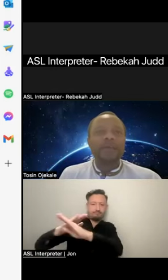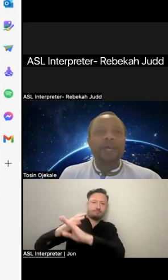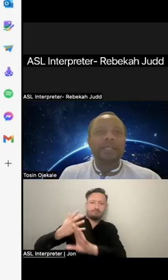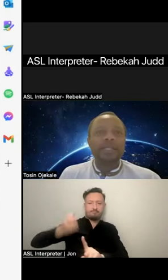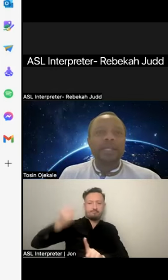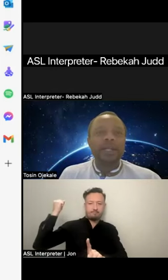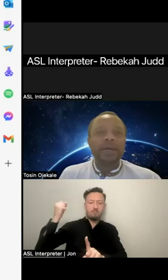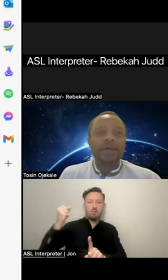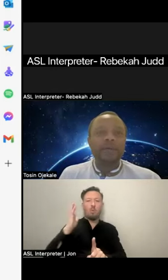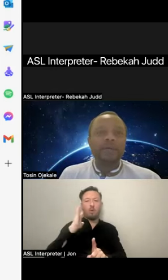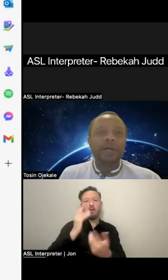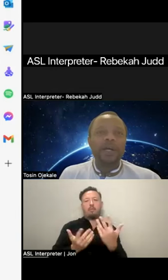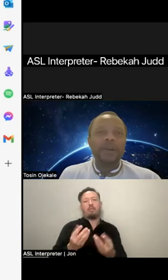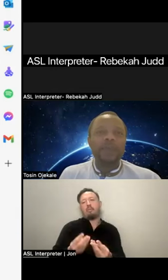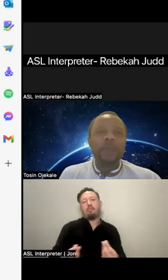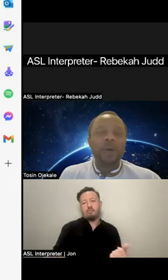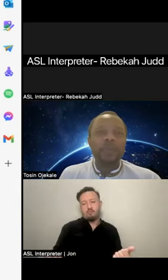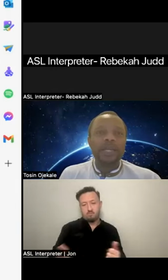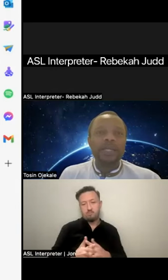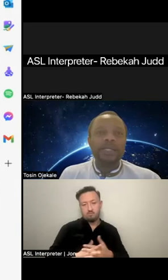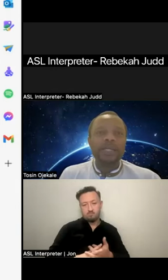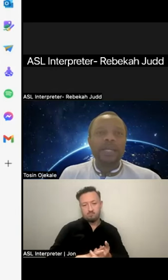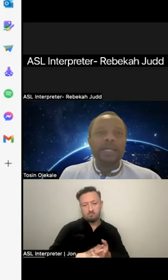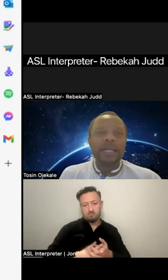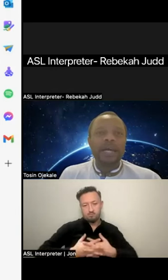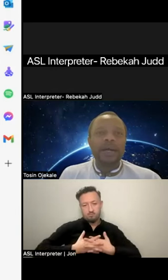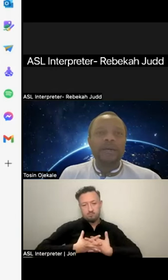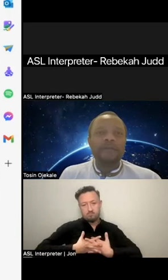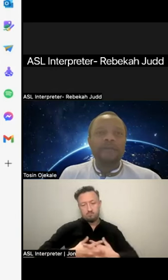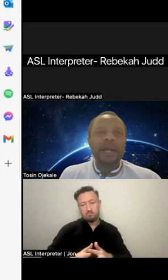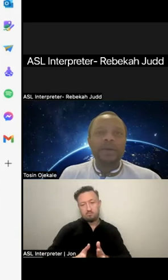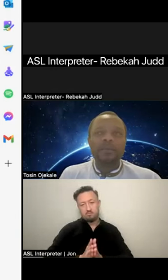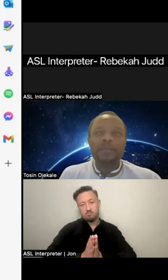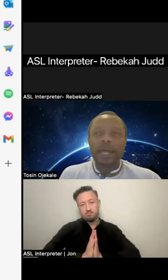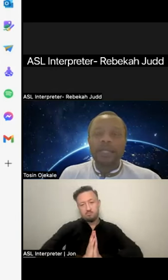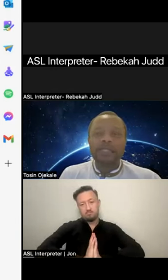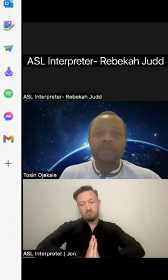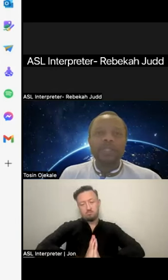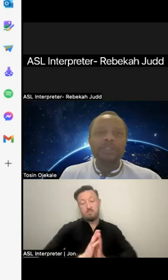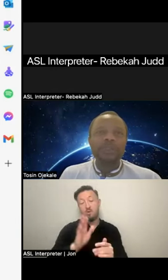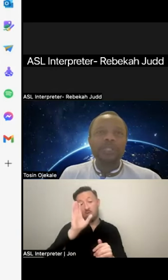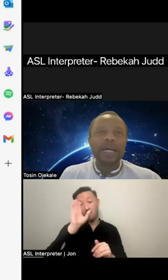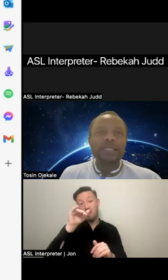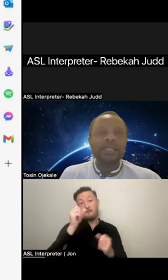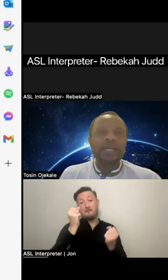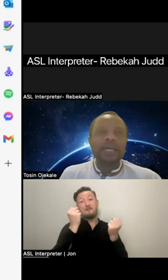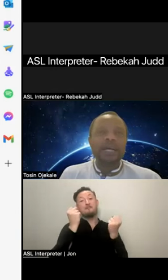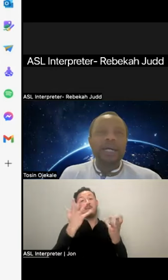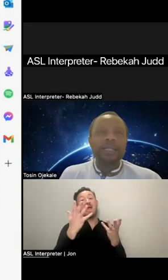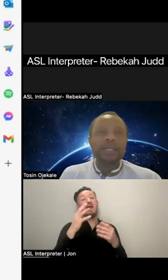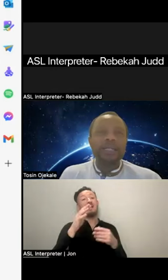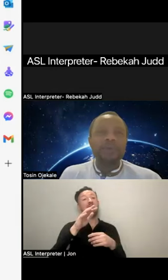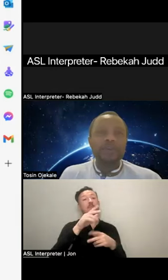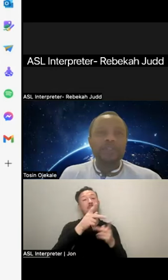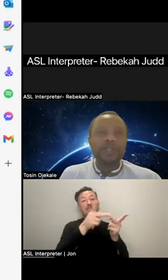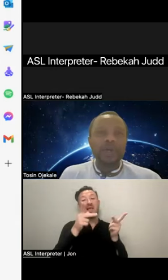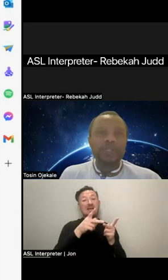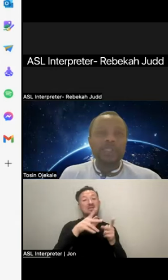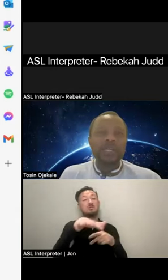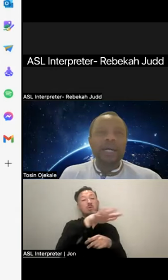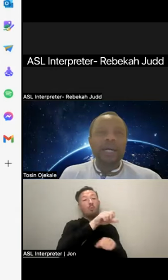find out that in a lot of workplaces that are fire compliant, what they do is that most